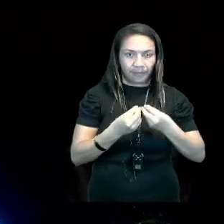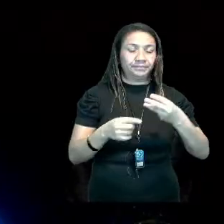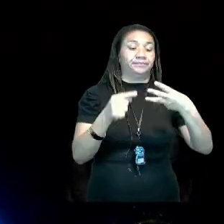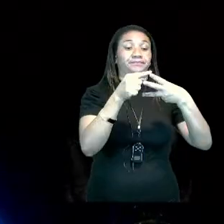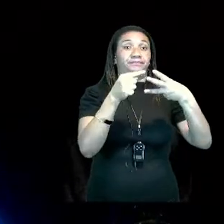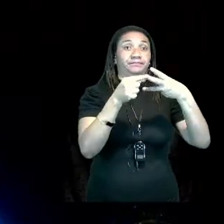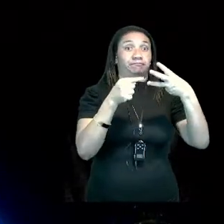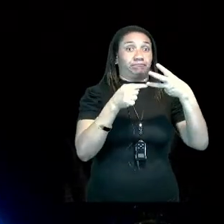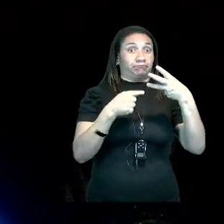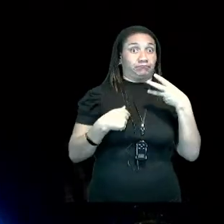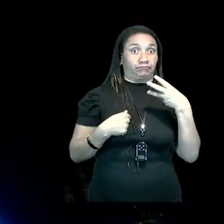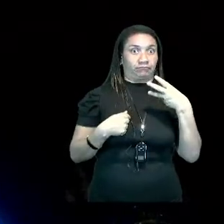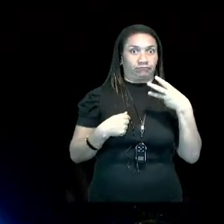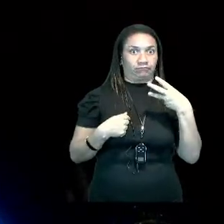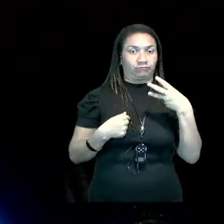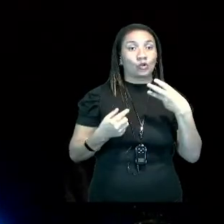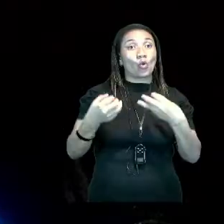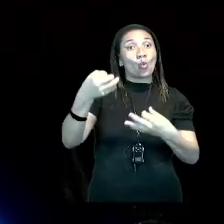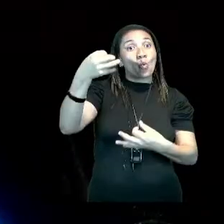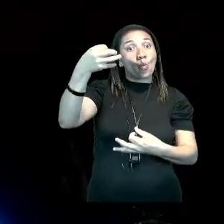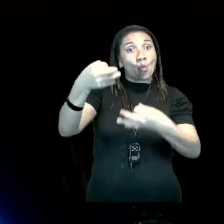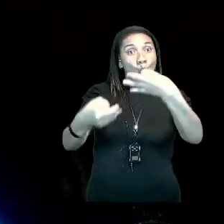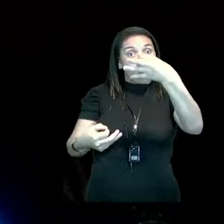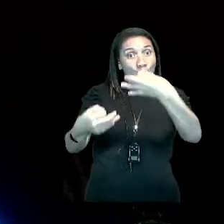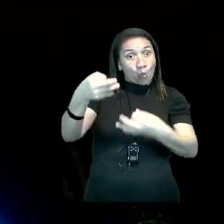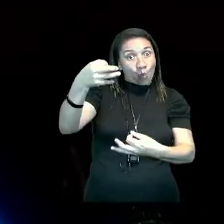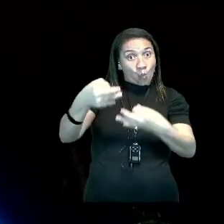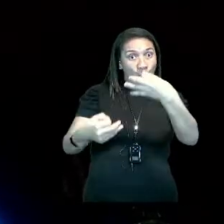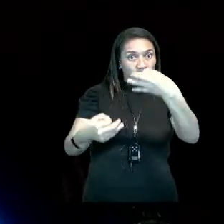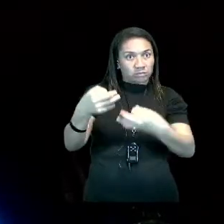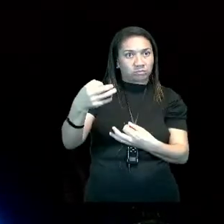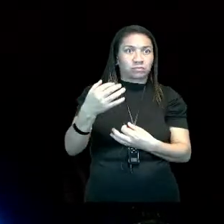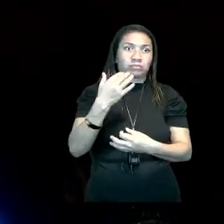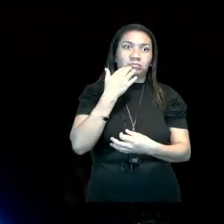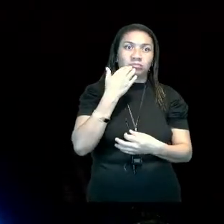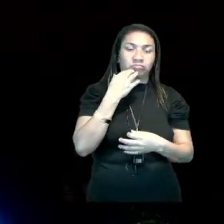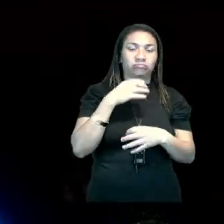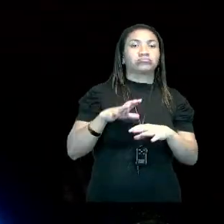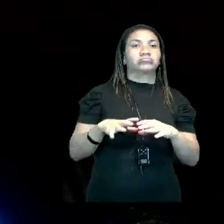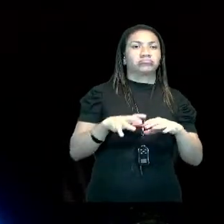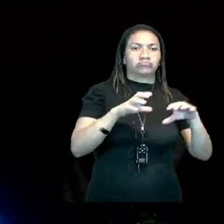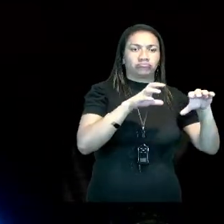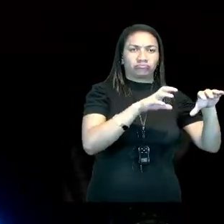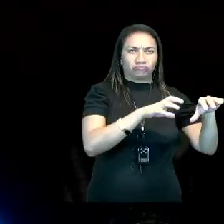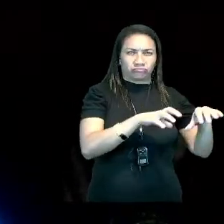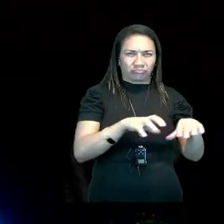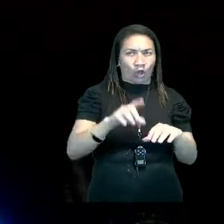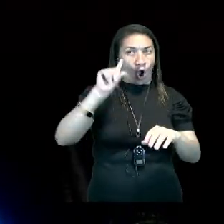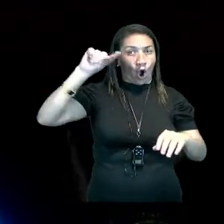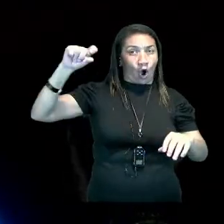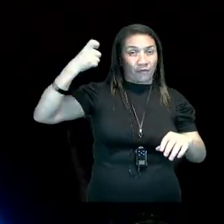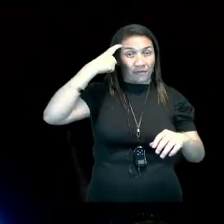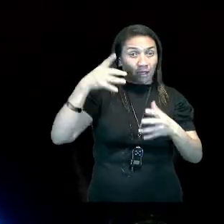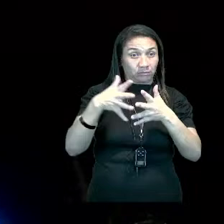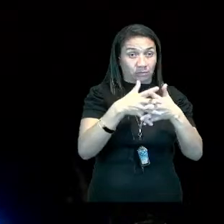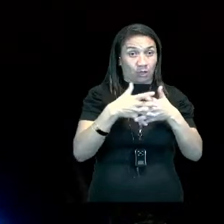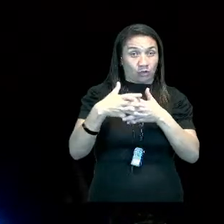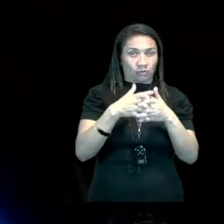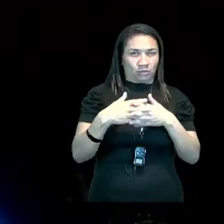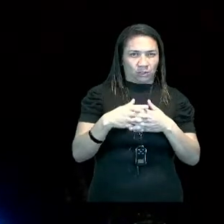If the trial had unfolded the way the US government intended, I would either have